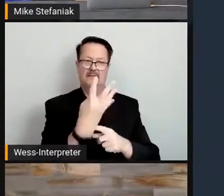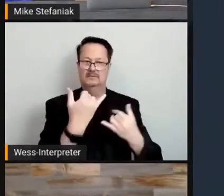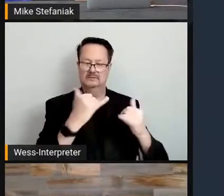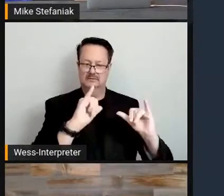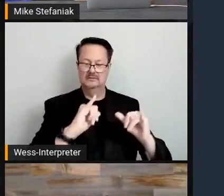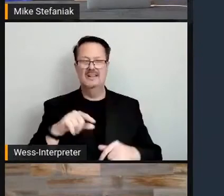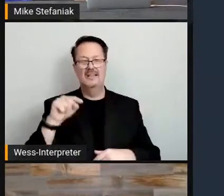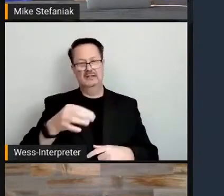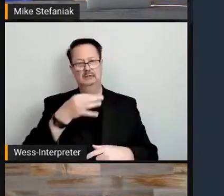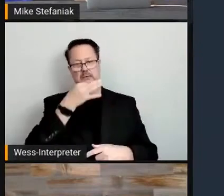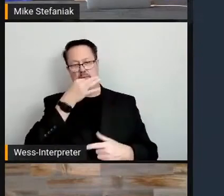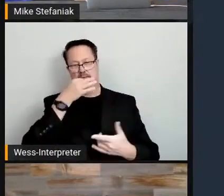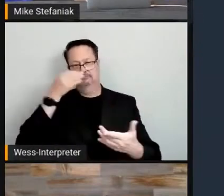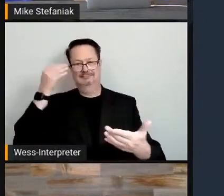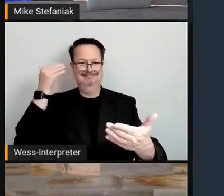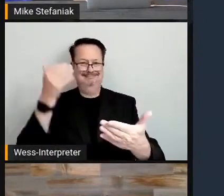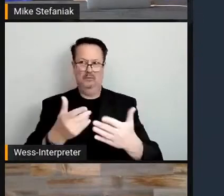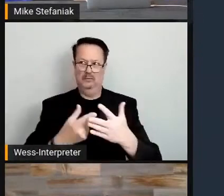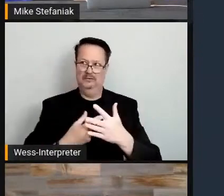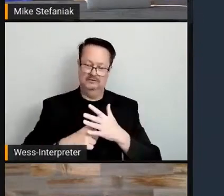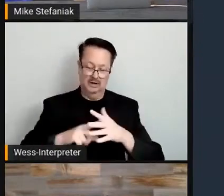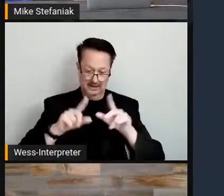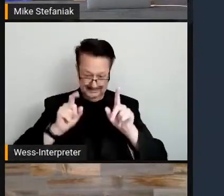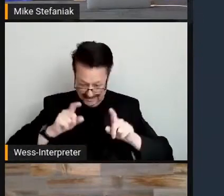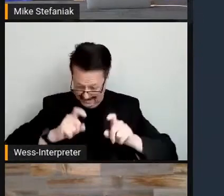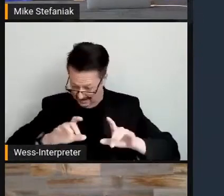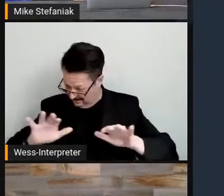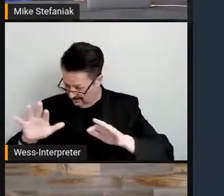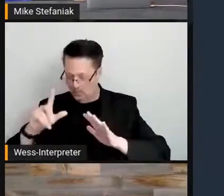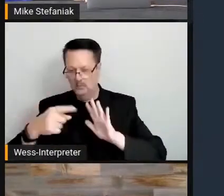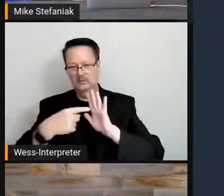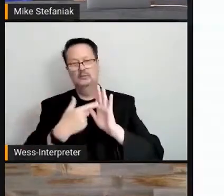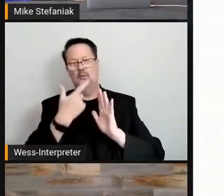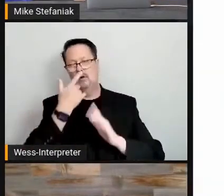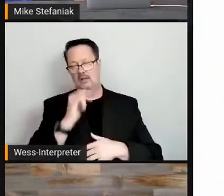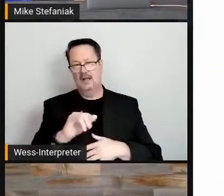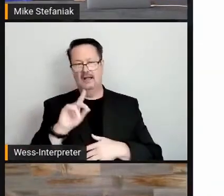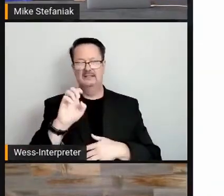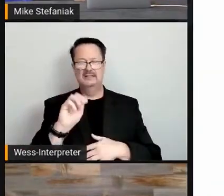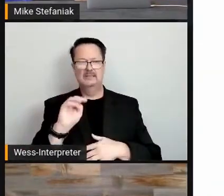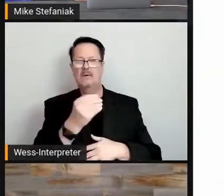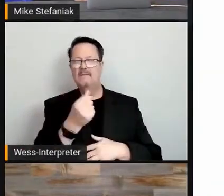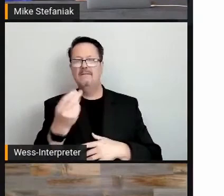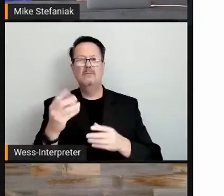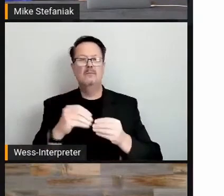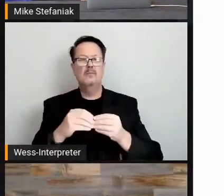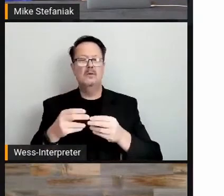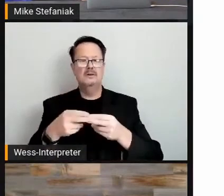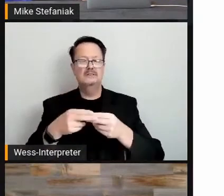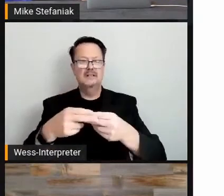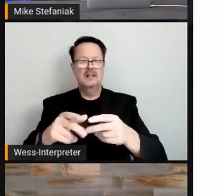stages of testing and rolling this out, and we'll show you how it works in the demo. Just a couple more slides here.